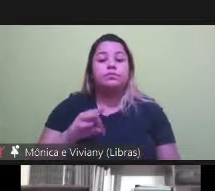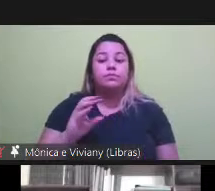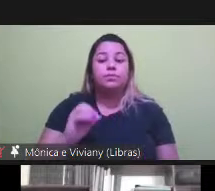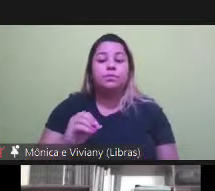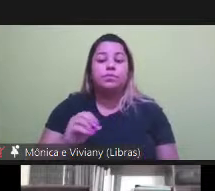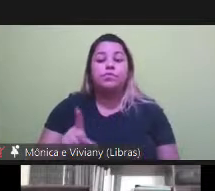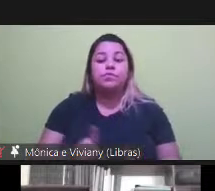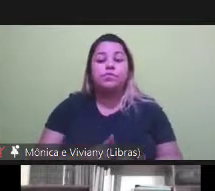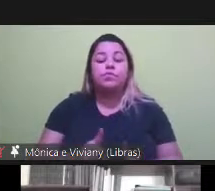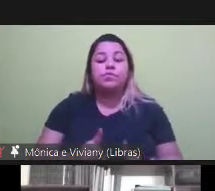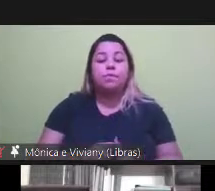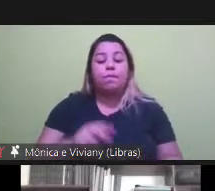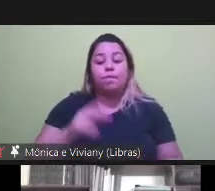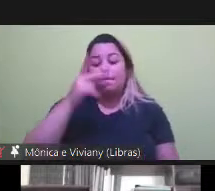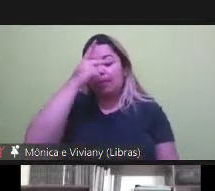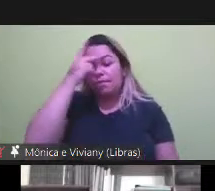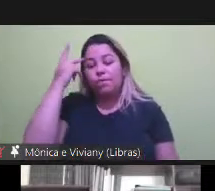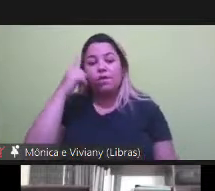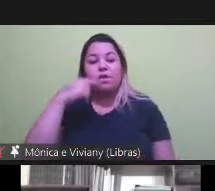people, and